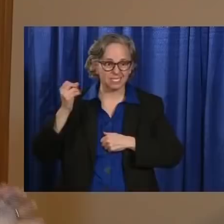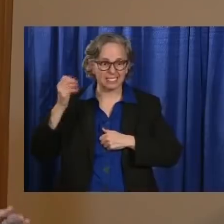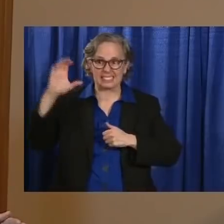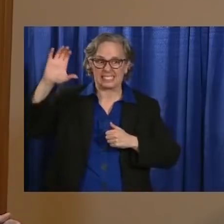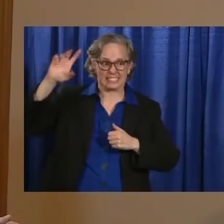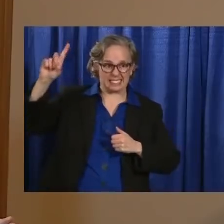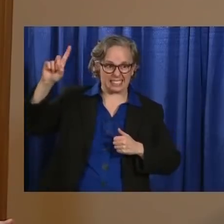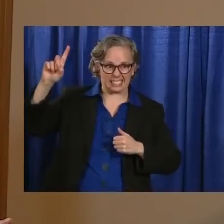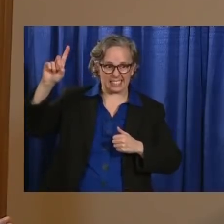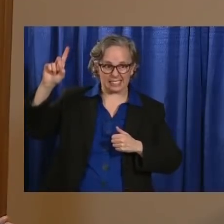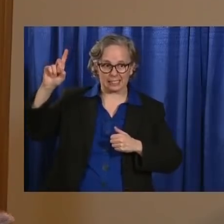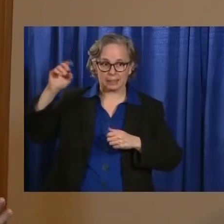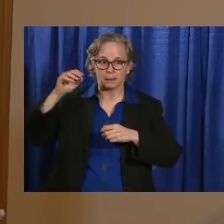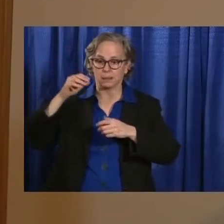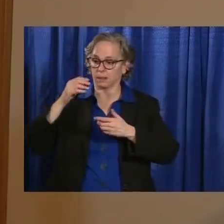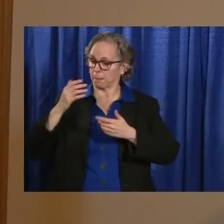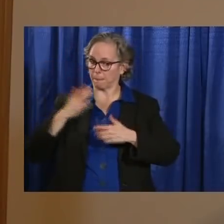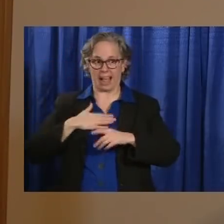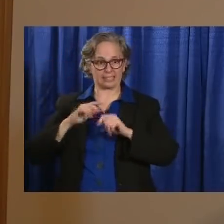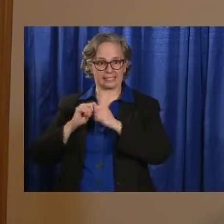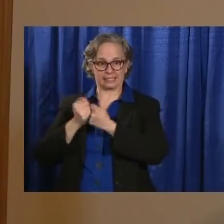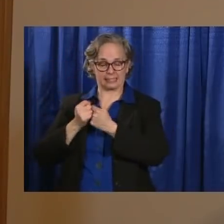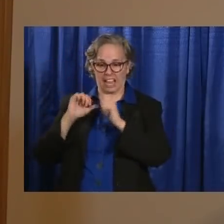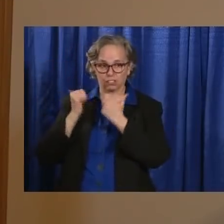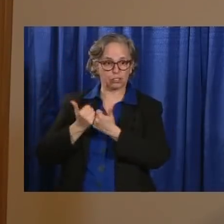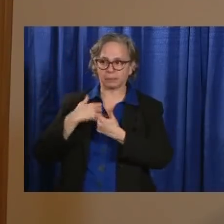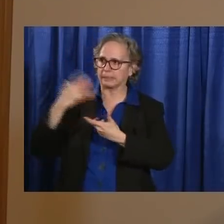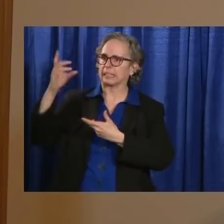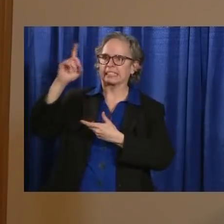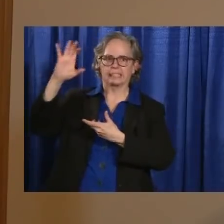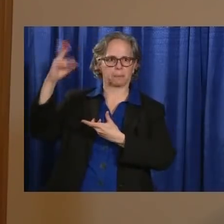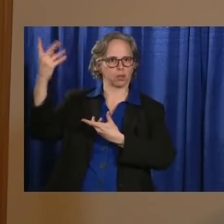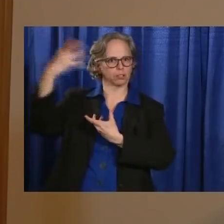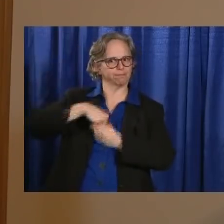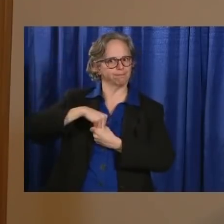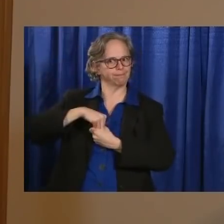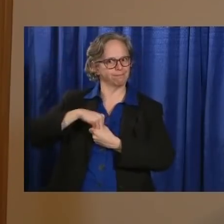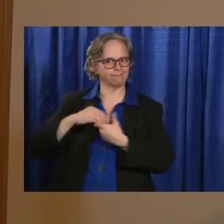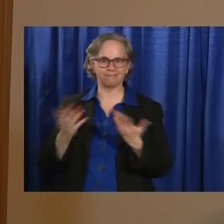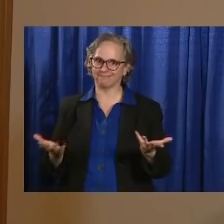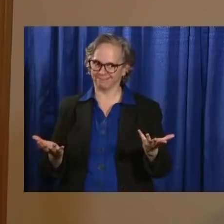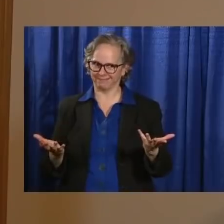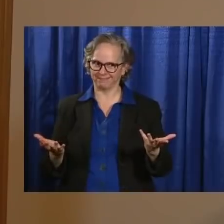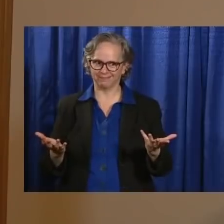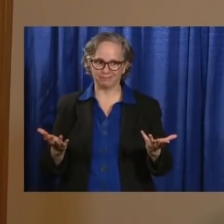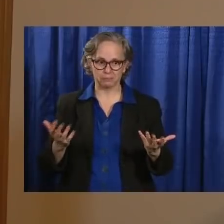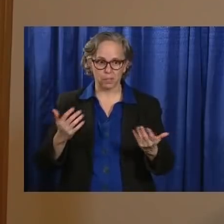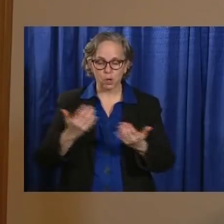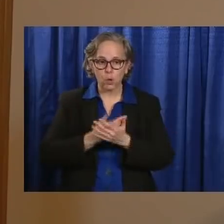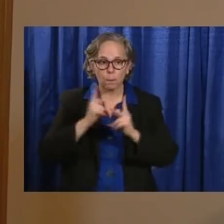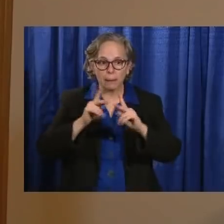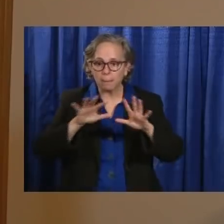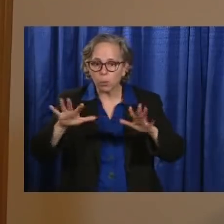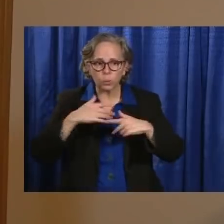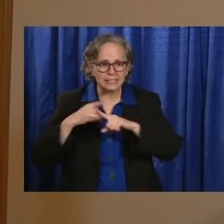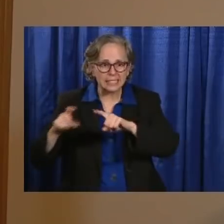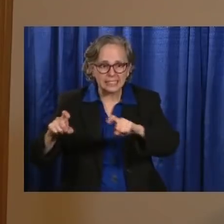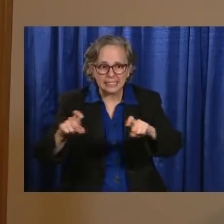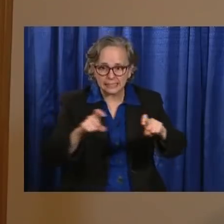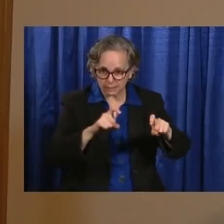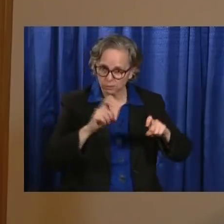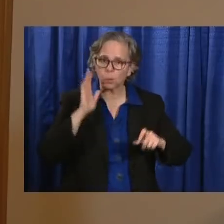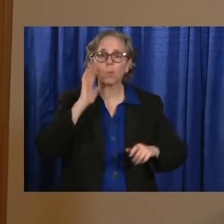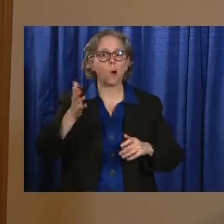are numerous population-based things that will be happening. All of them depend, quite honestly, on the testing and